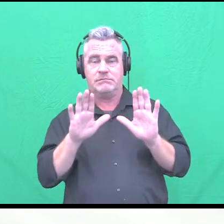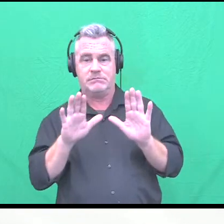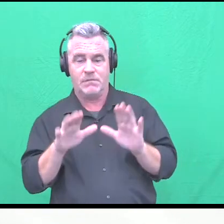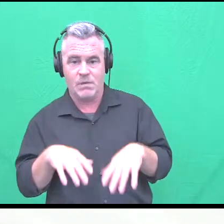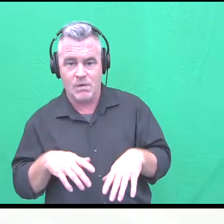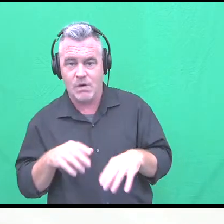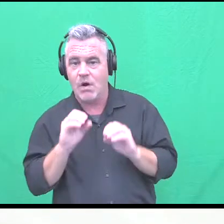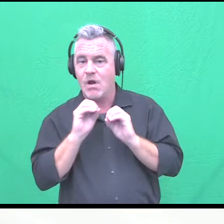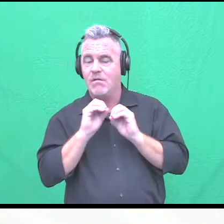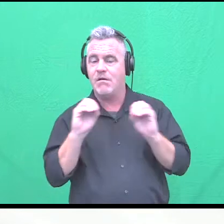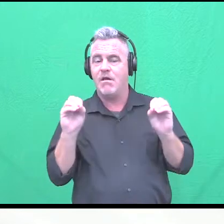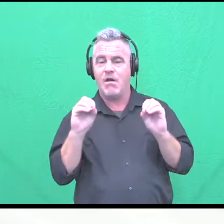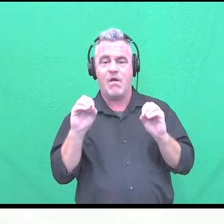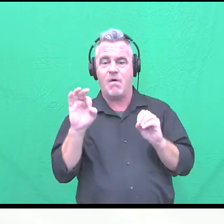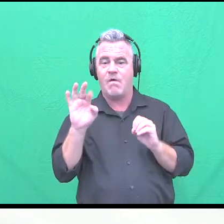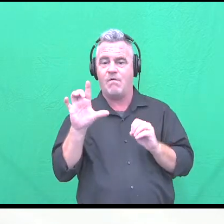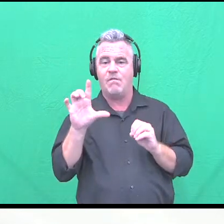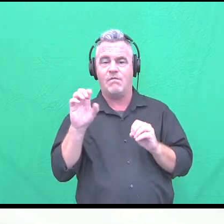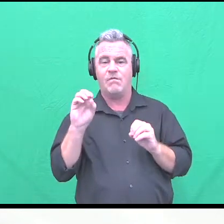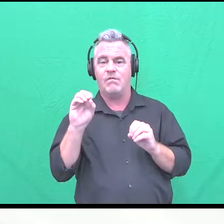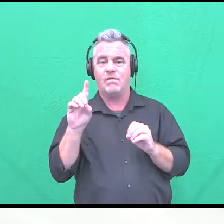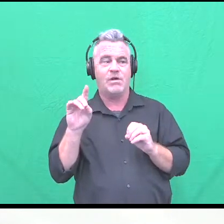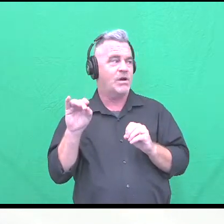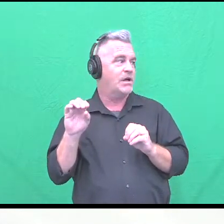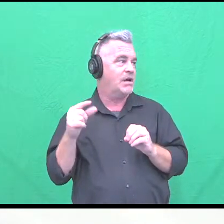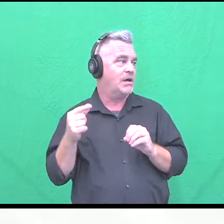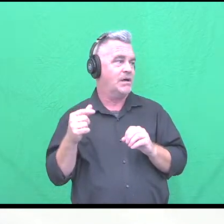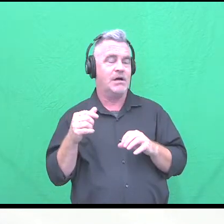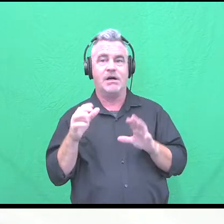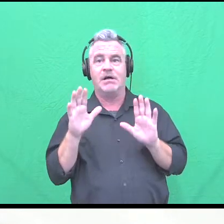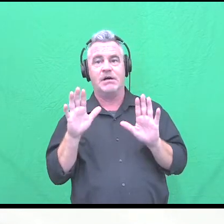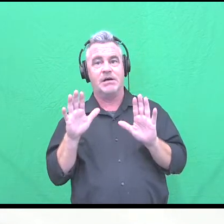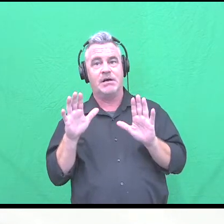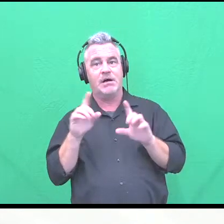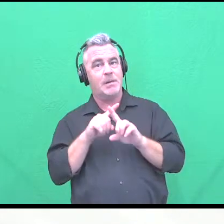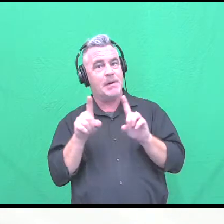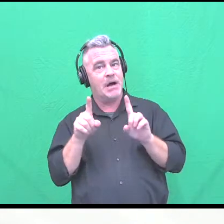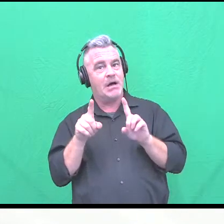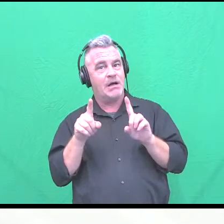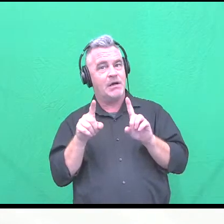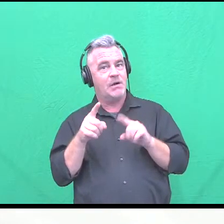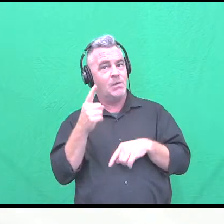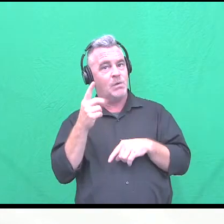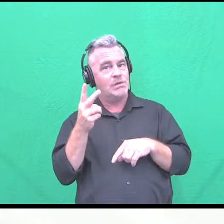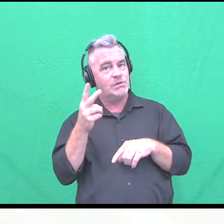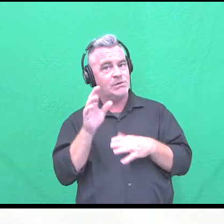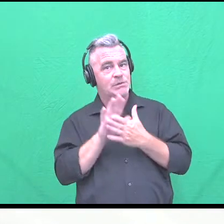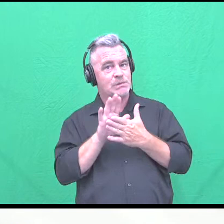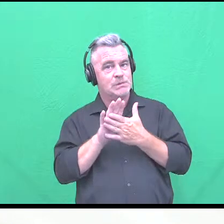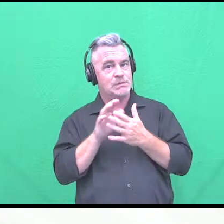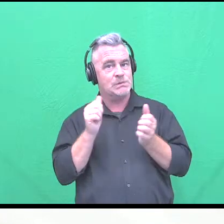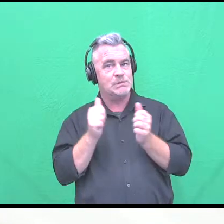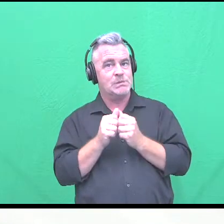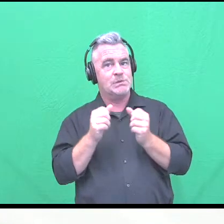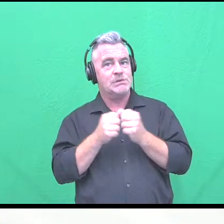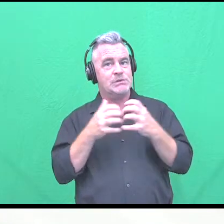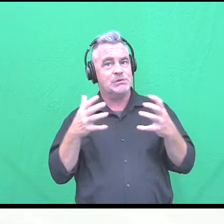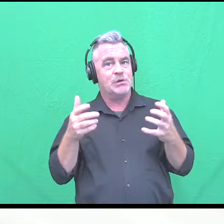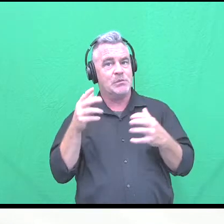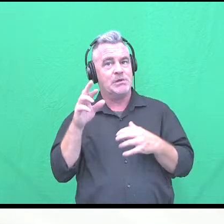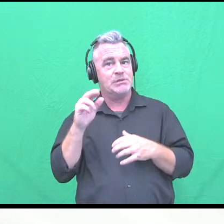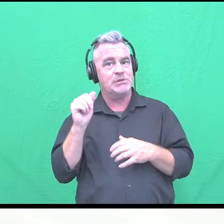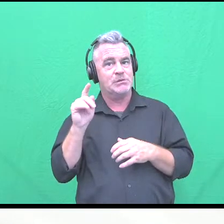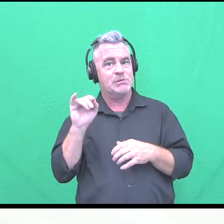flooding problems whatsoever to report. Unfortunately, we did have a couple of schools that with the amount of rain